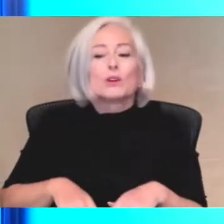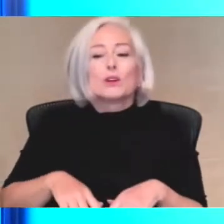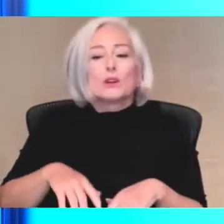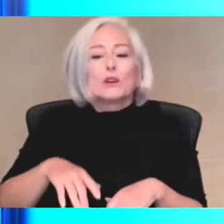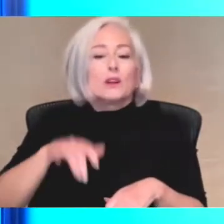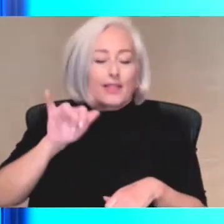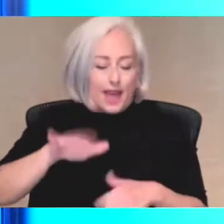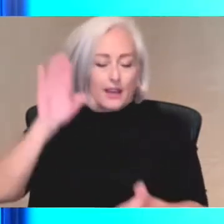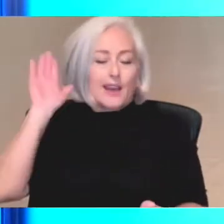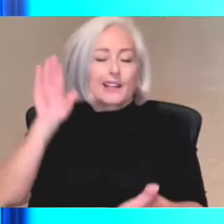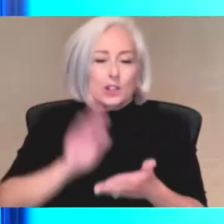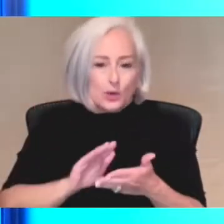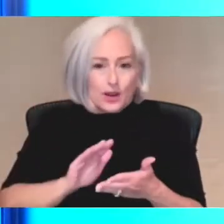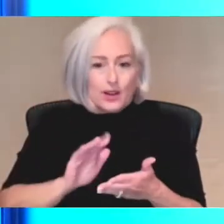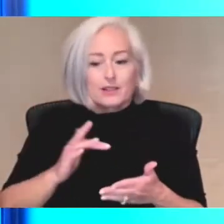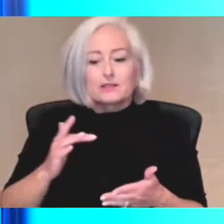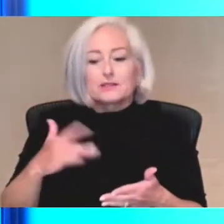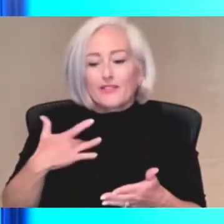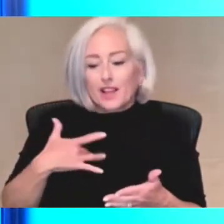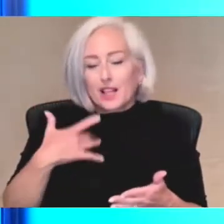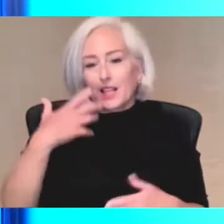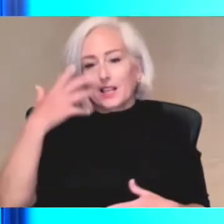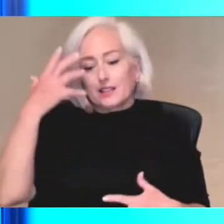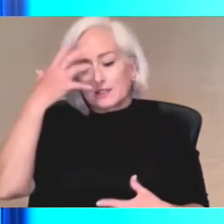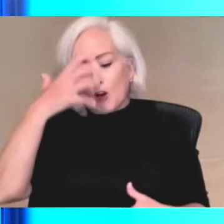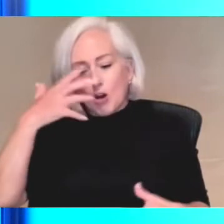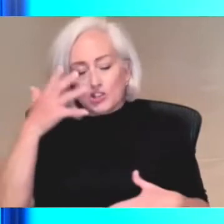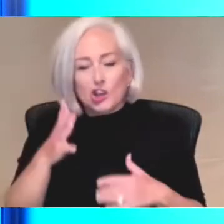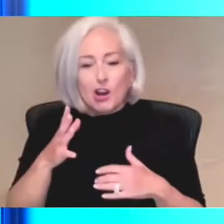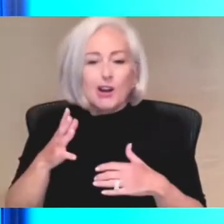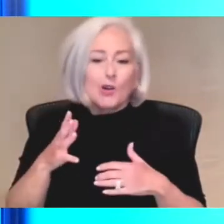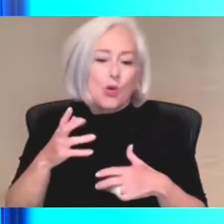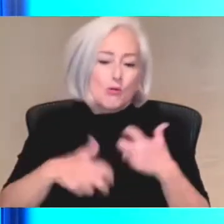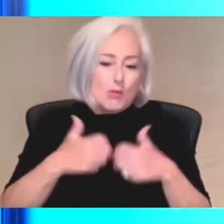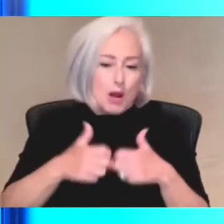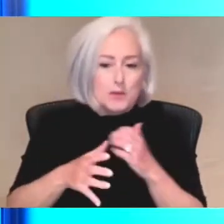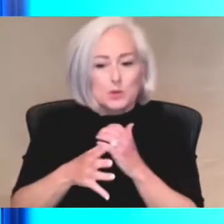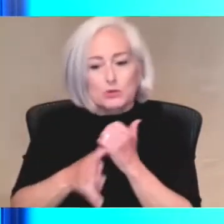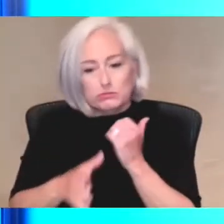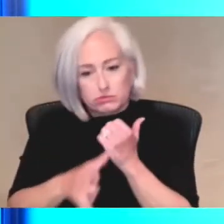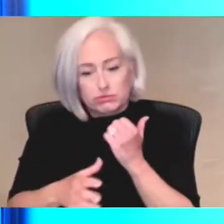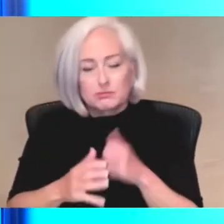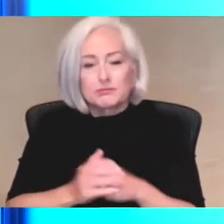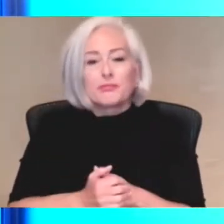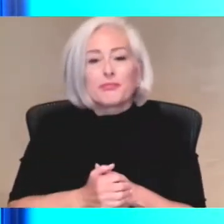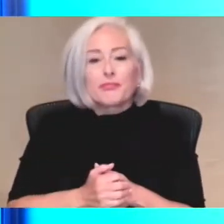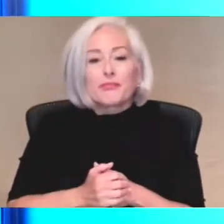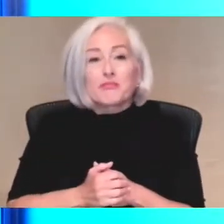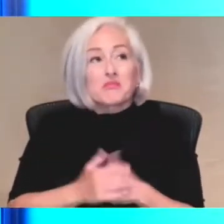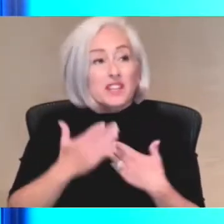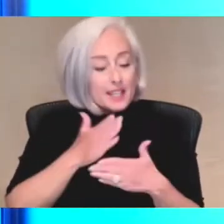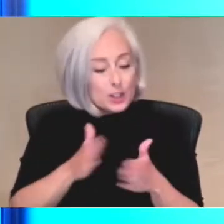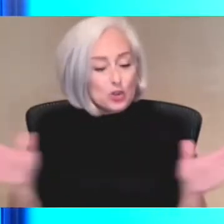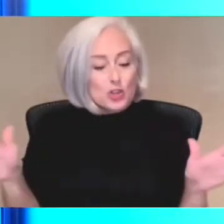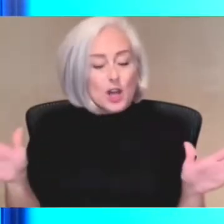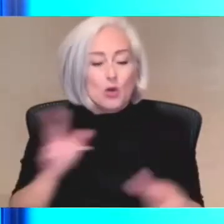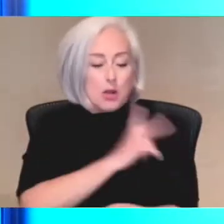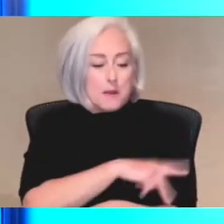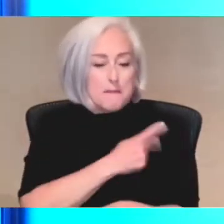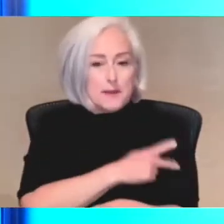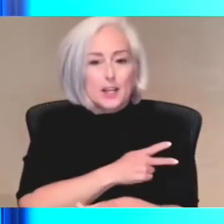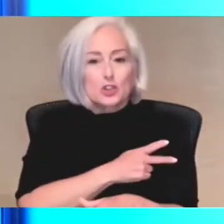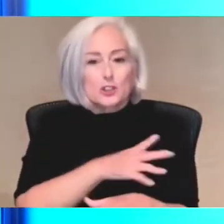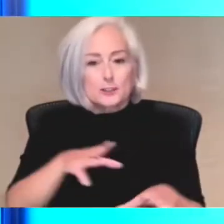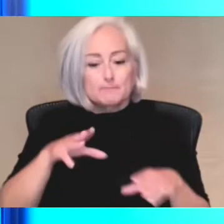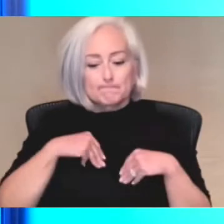on nausea or bowel movements. Overall, I would say that patients tolerate treatment quite well. Many of them